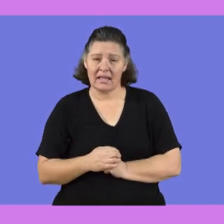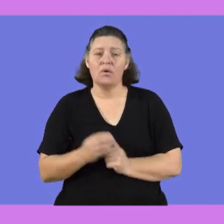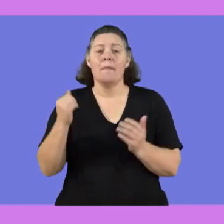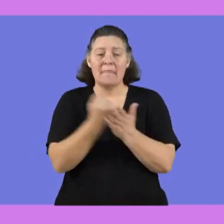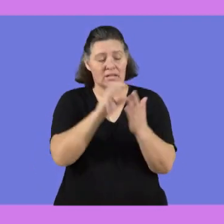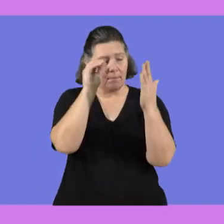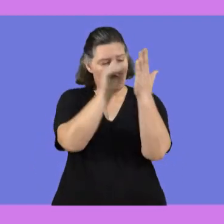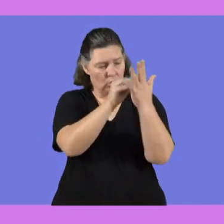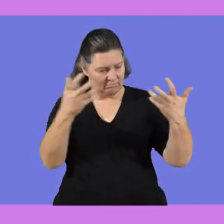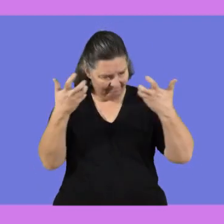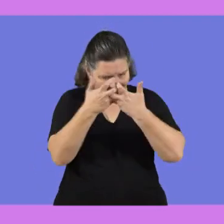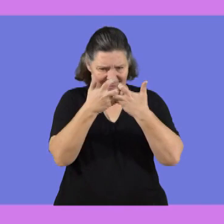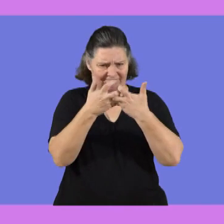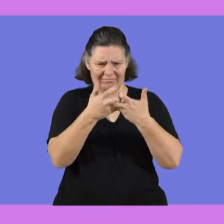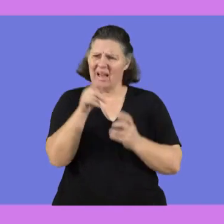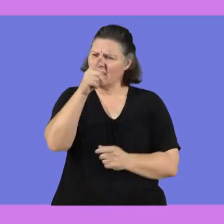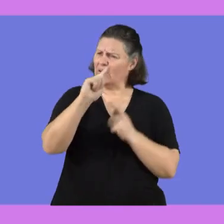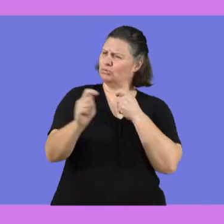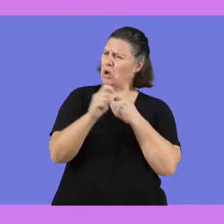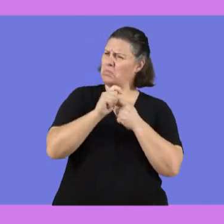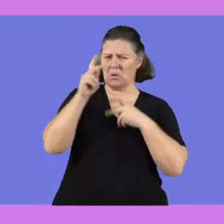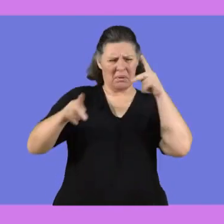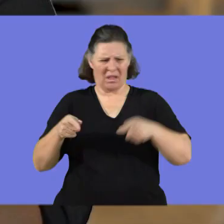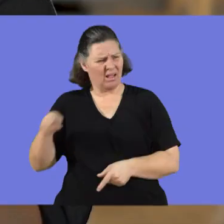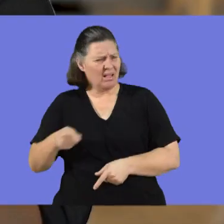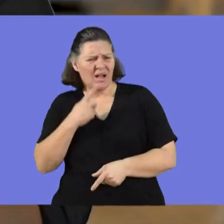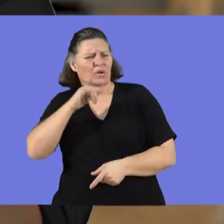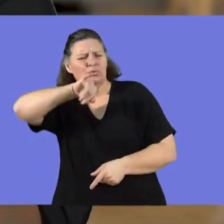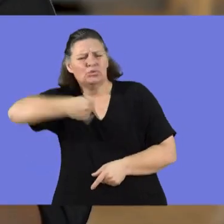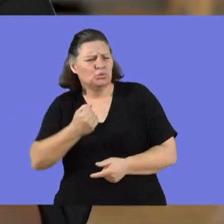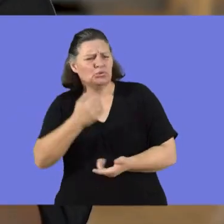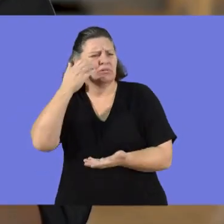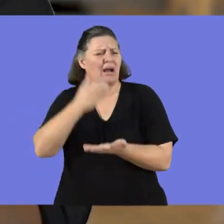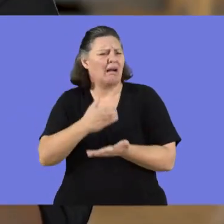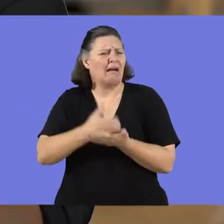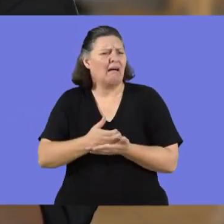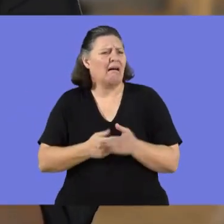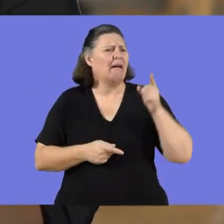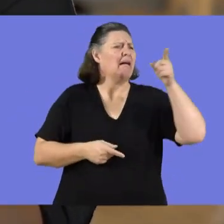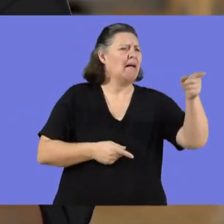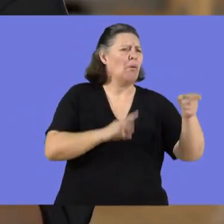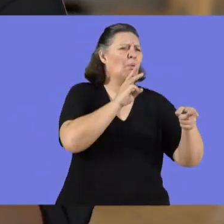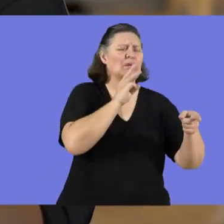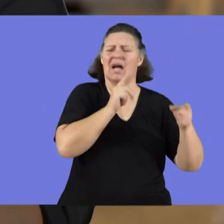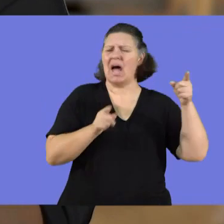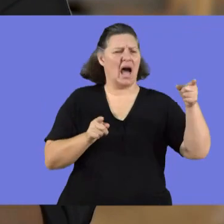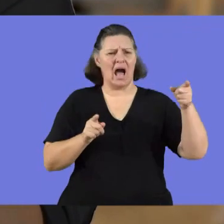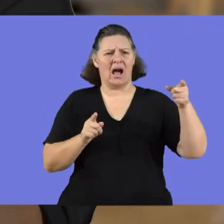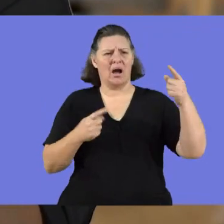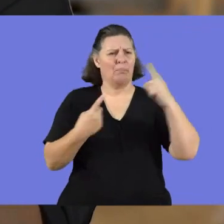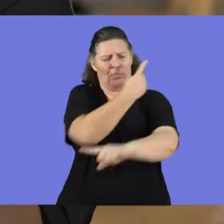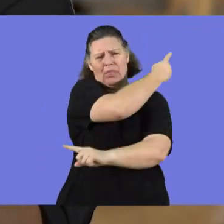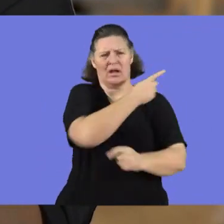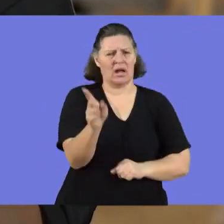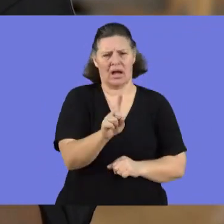people. Remember, I said, you need to write a suitable heading. This was just to test you as